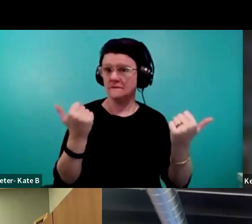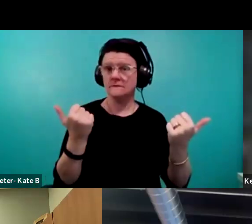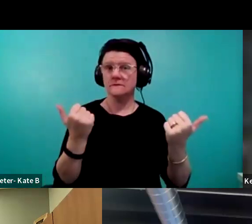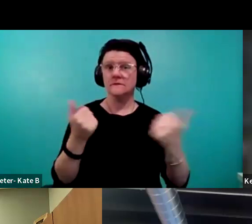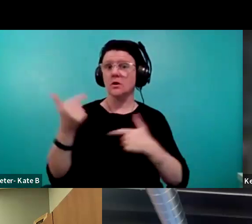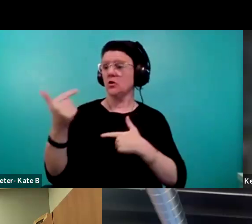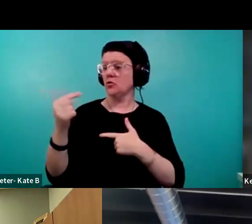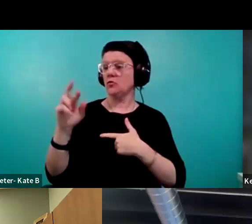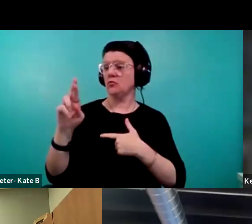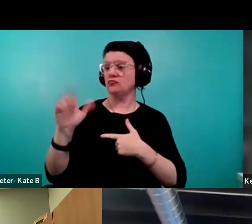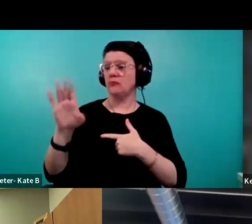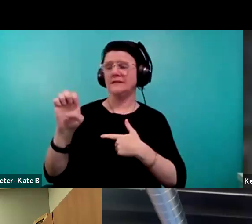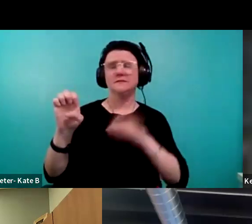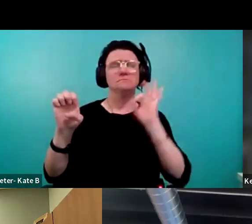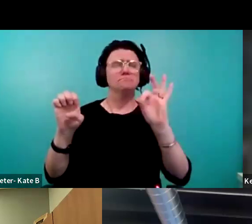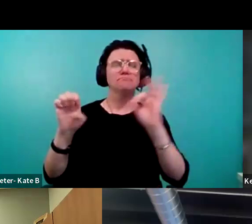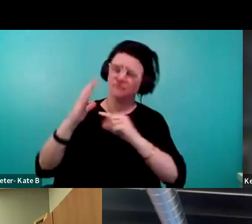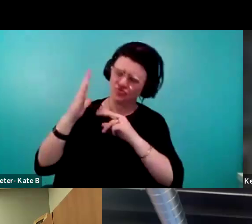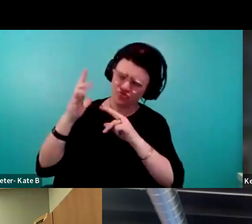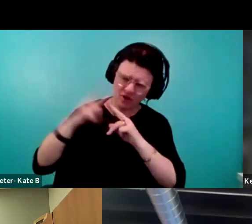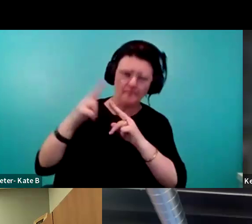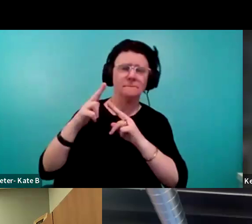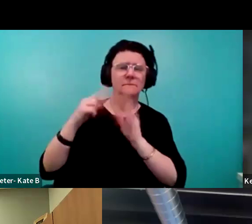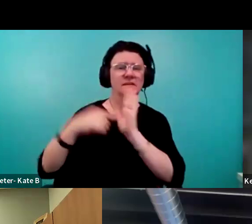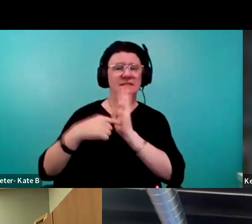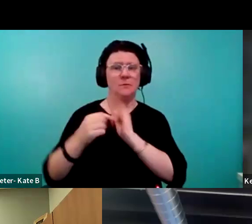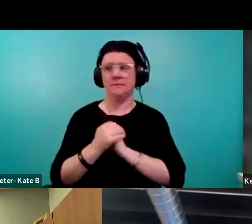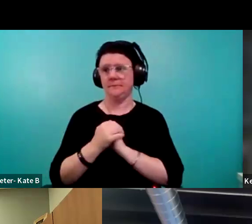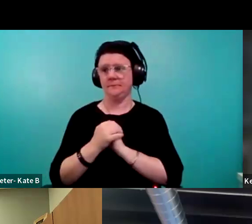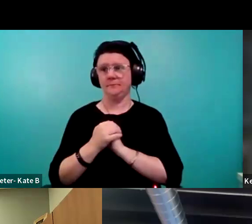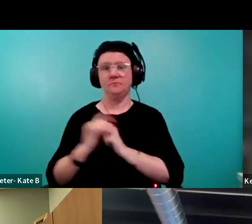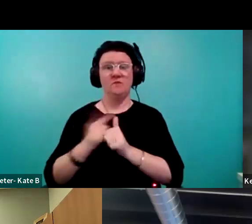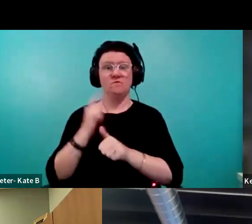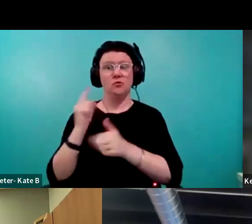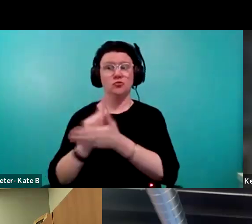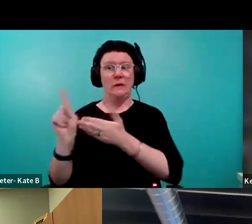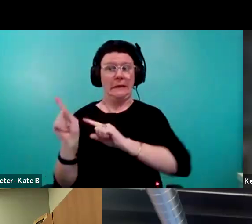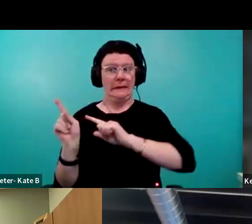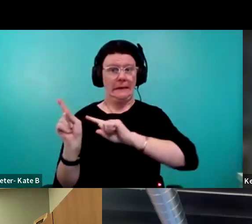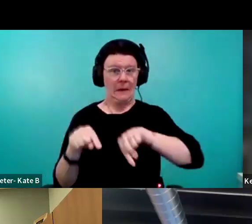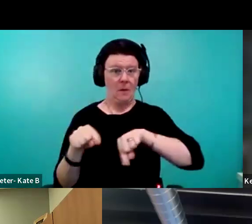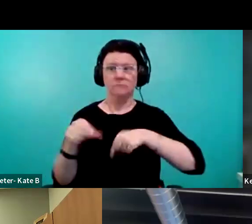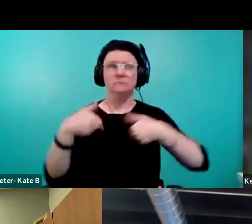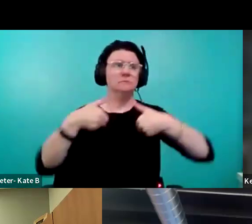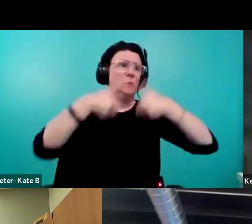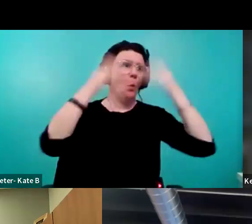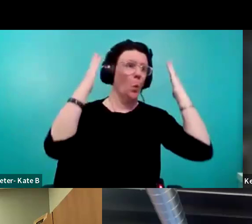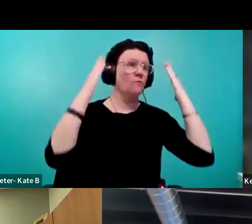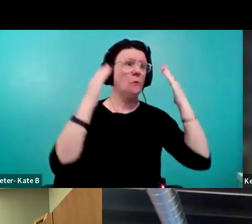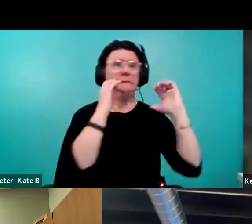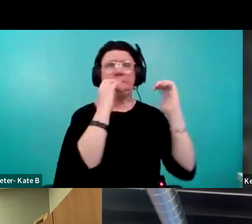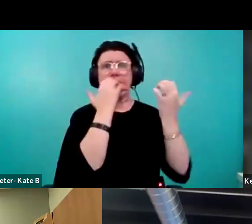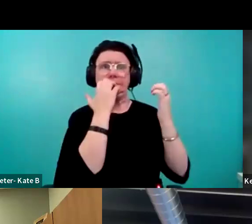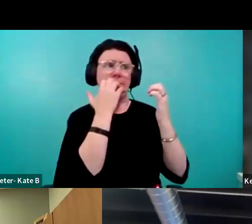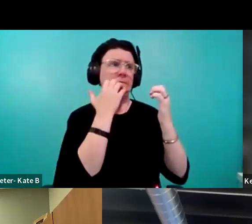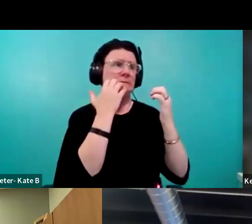Grace is a great example. She came here the first weekend she came here, she was overwhelmed and wanted to